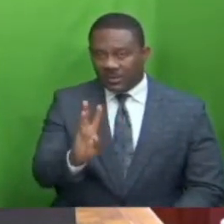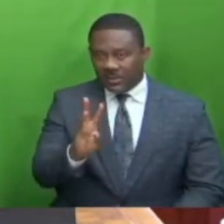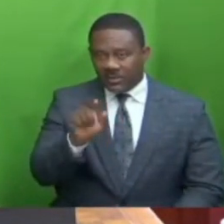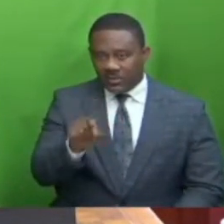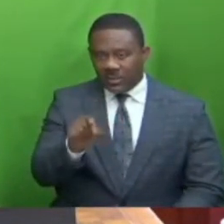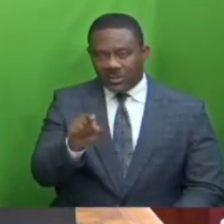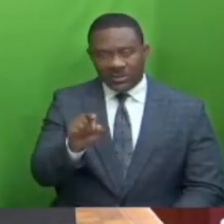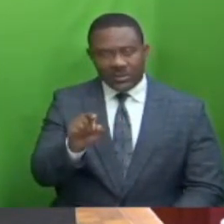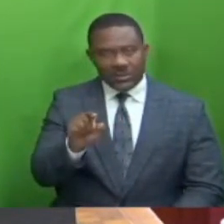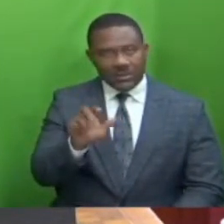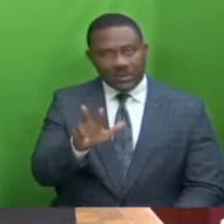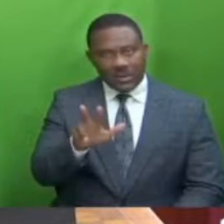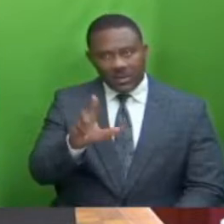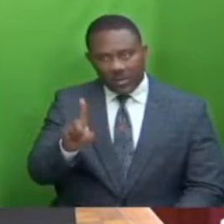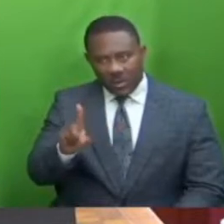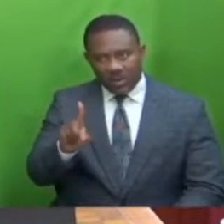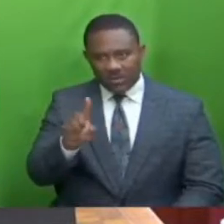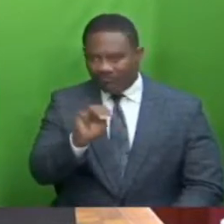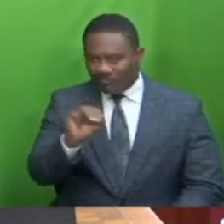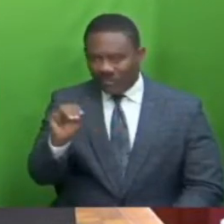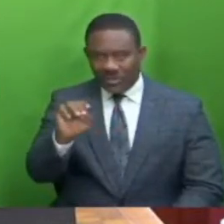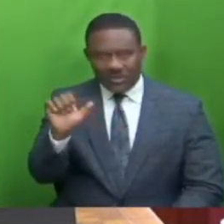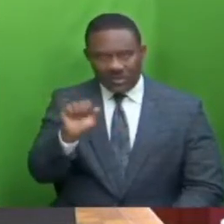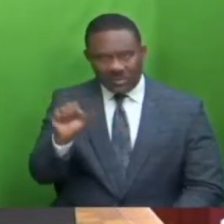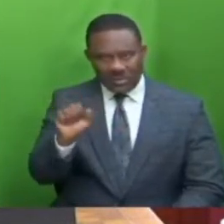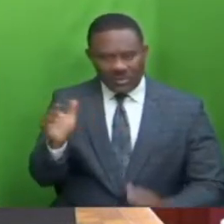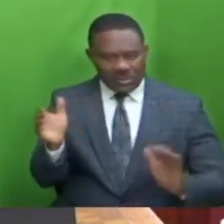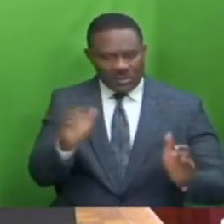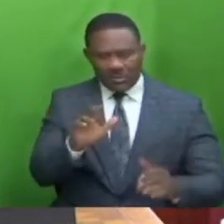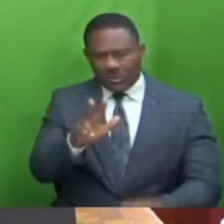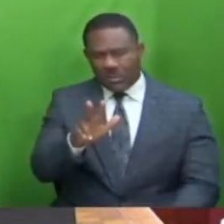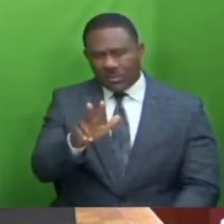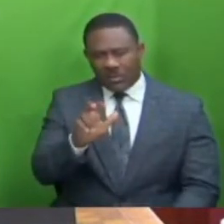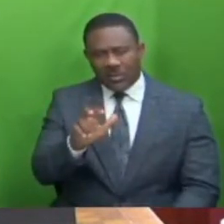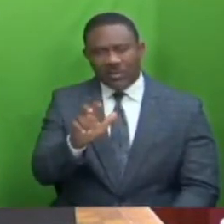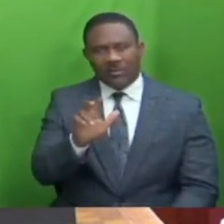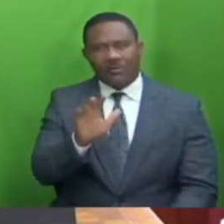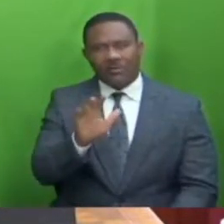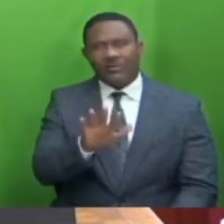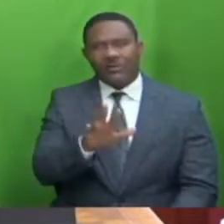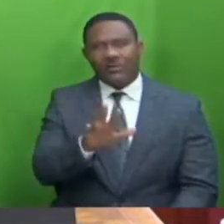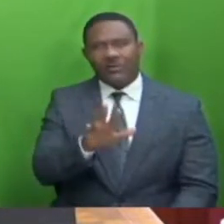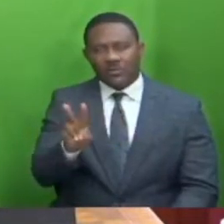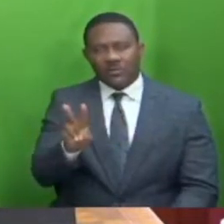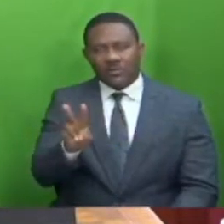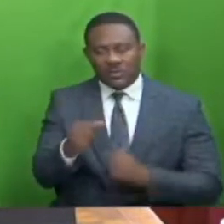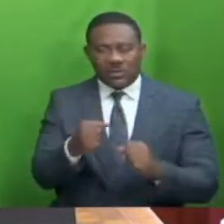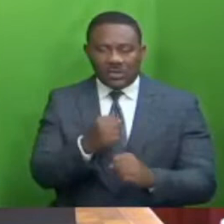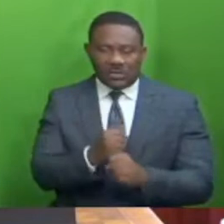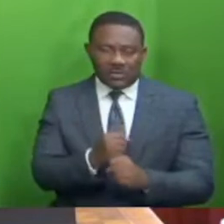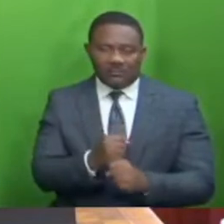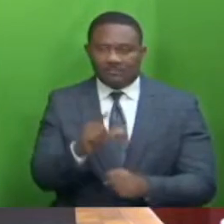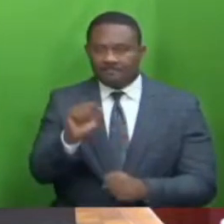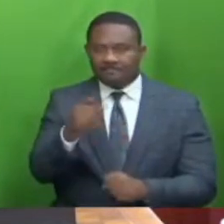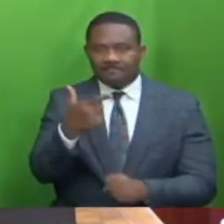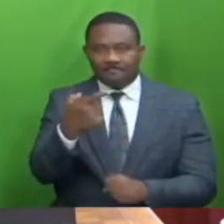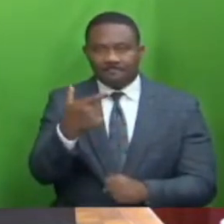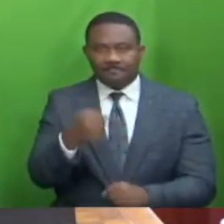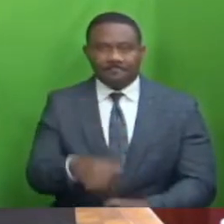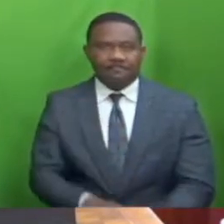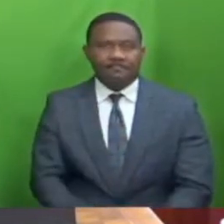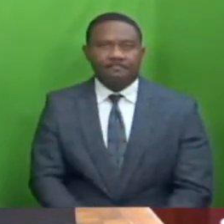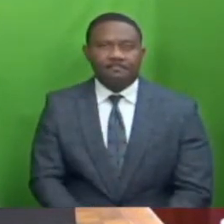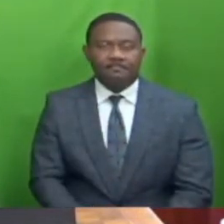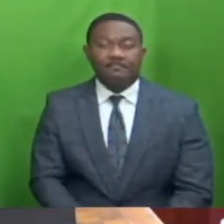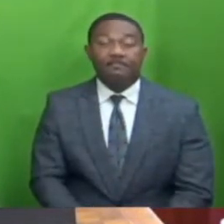$526.31 million compared to $352.79 million in 2021.